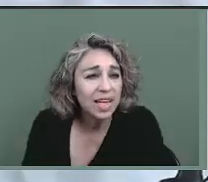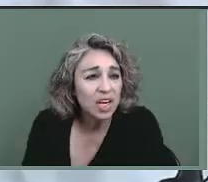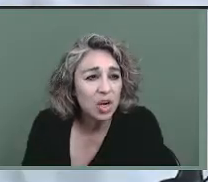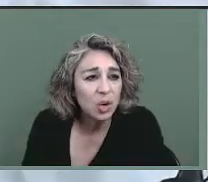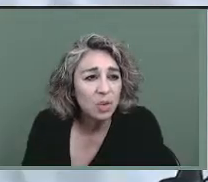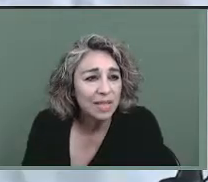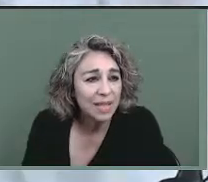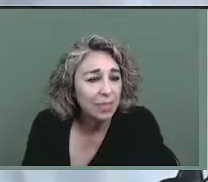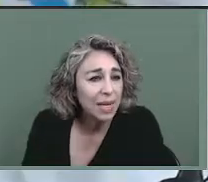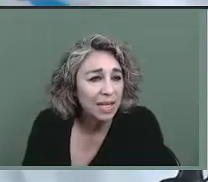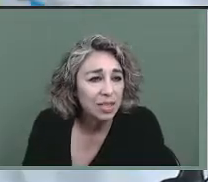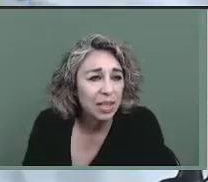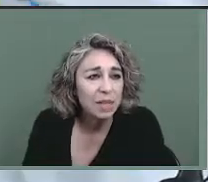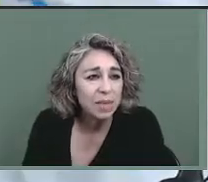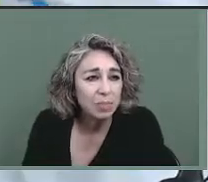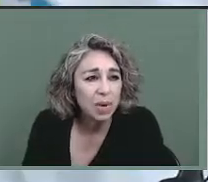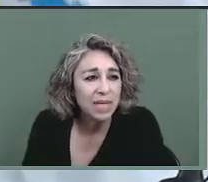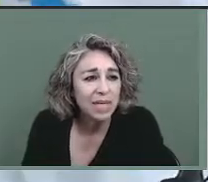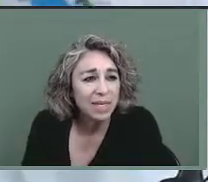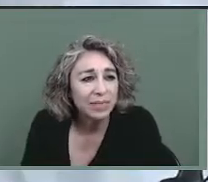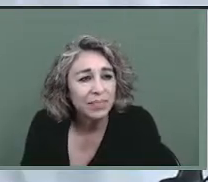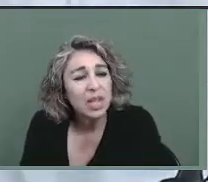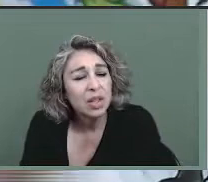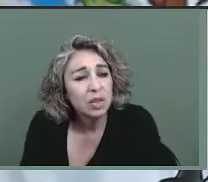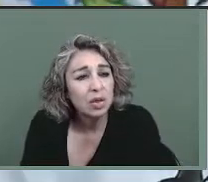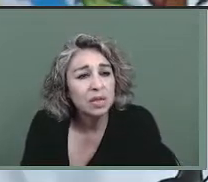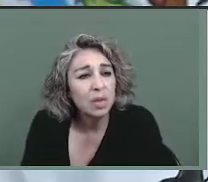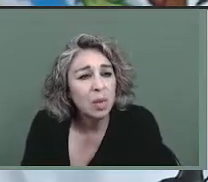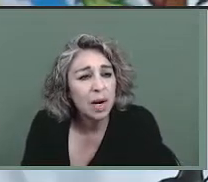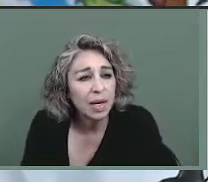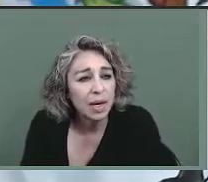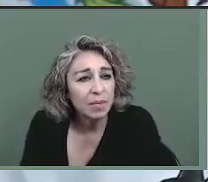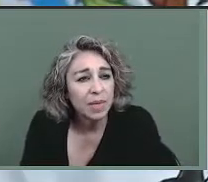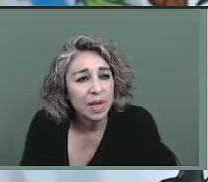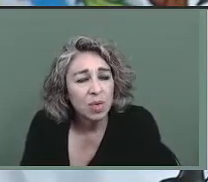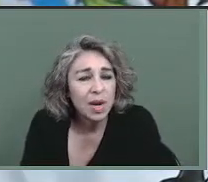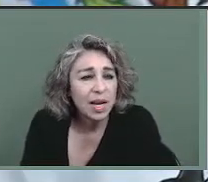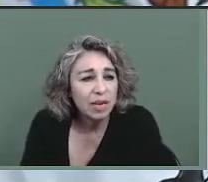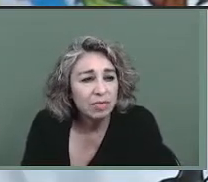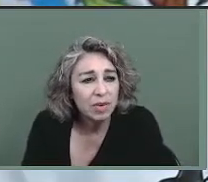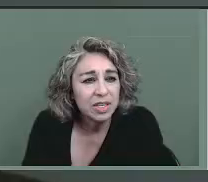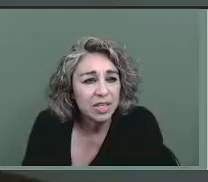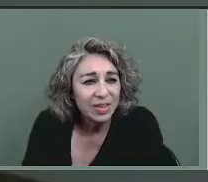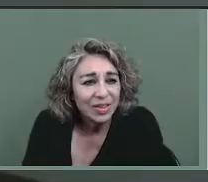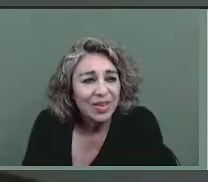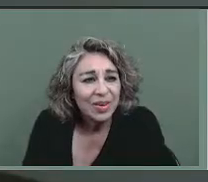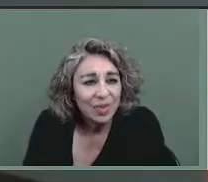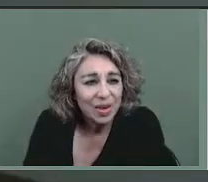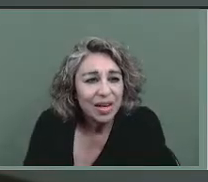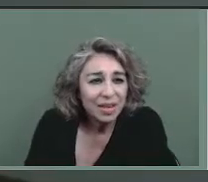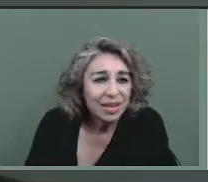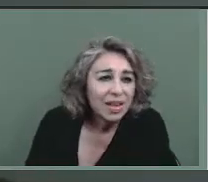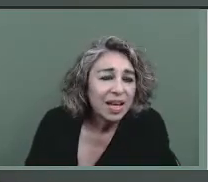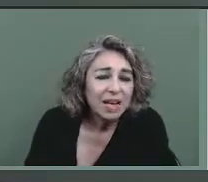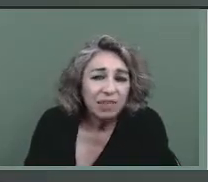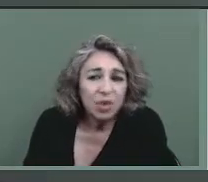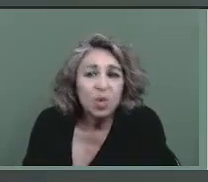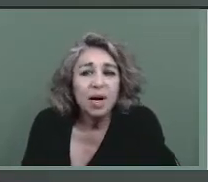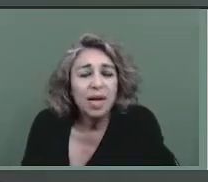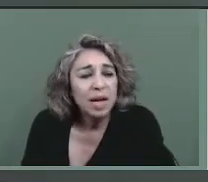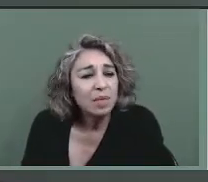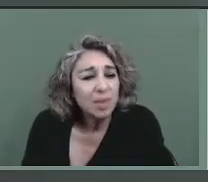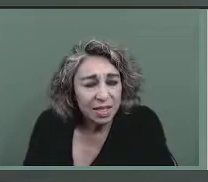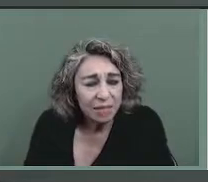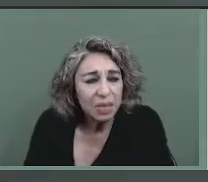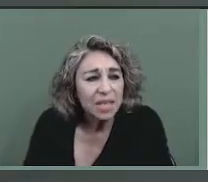that they can know what's happening, so they can be present. Those that want to come, we're not going to force you. We're going to, if you want